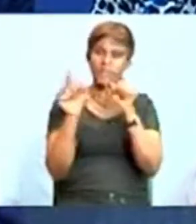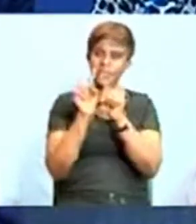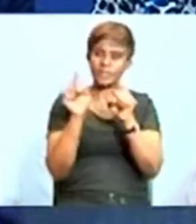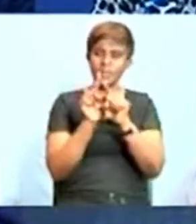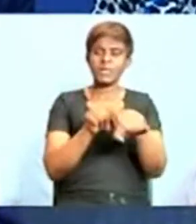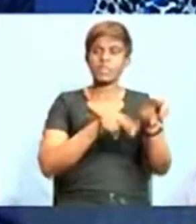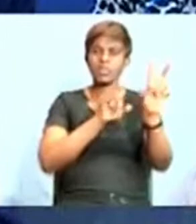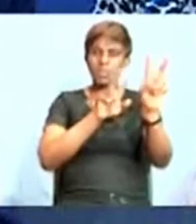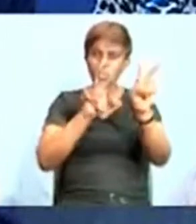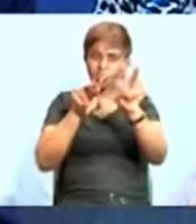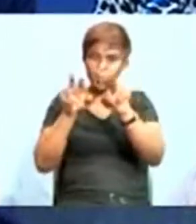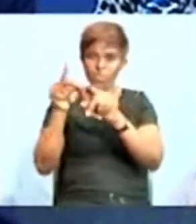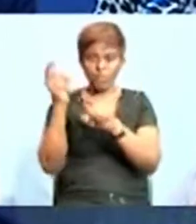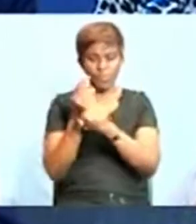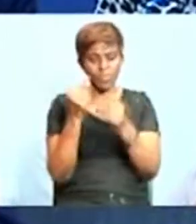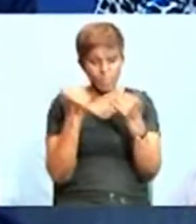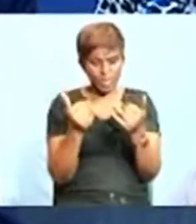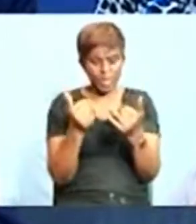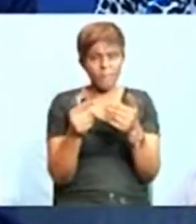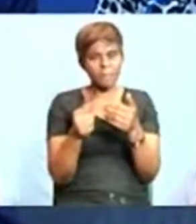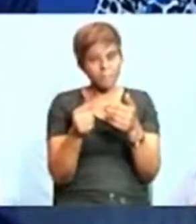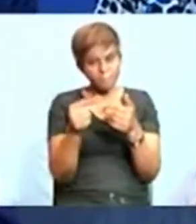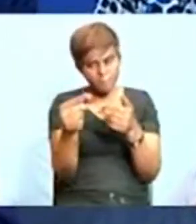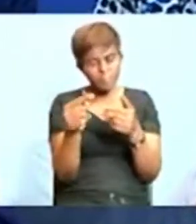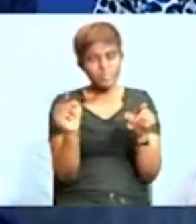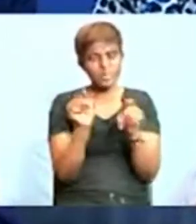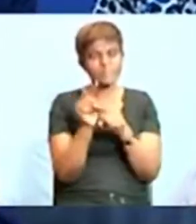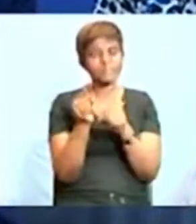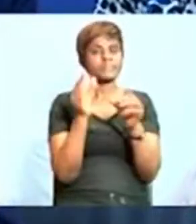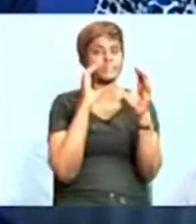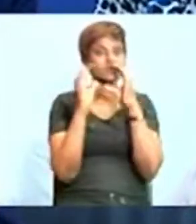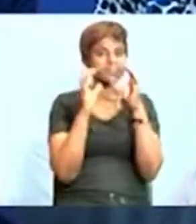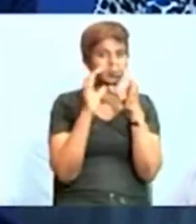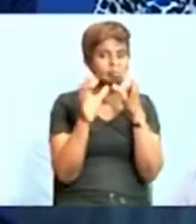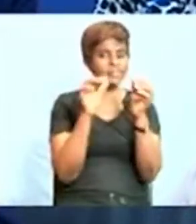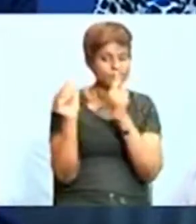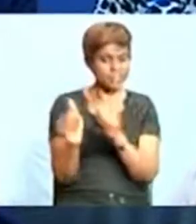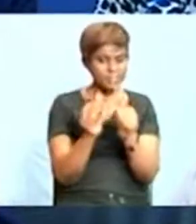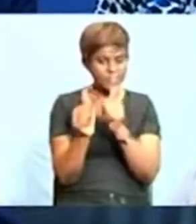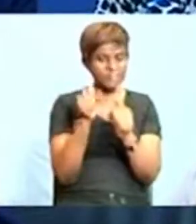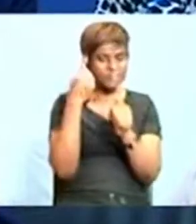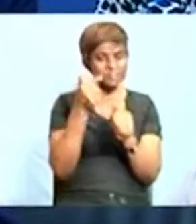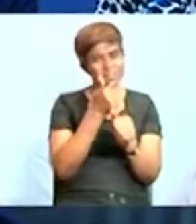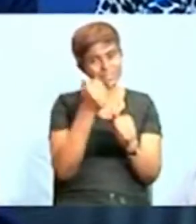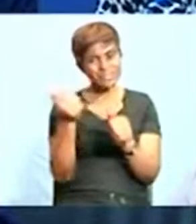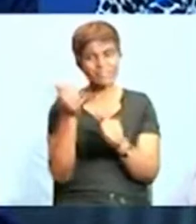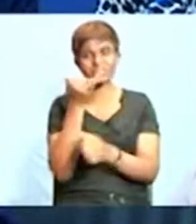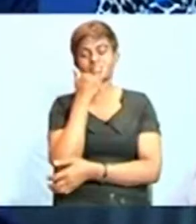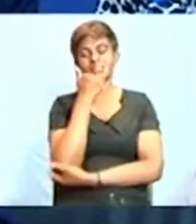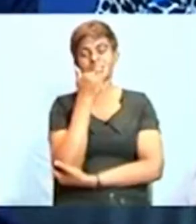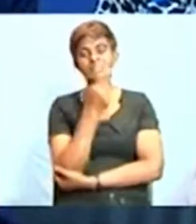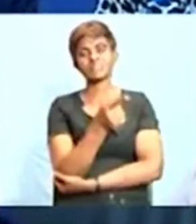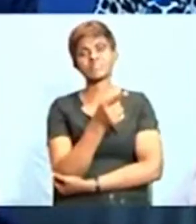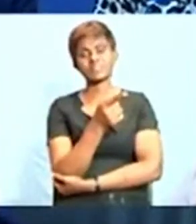closely monitored from henceforth, and corresponding action will be taken for any omission.